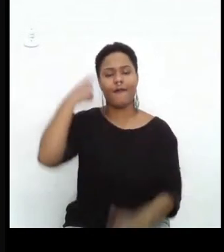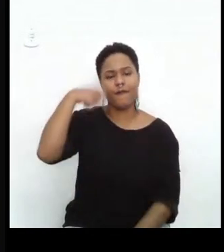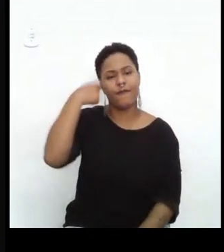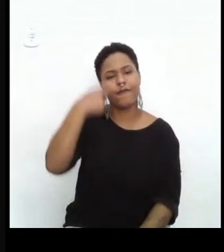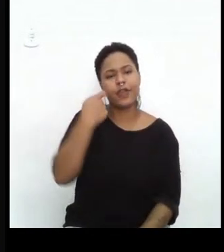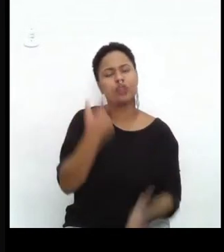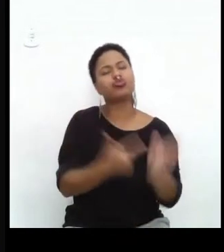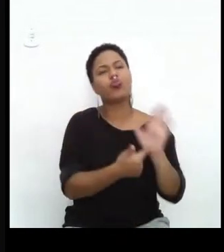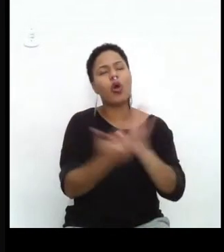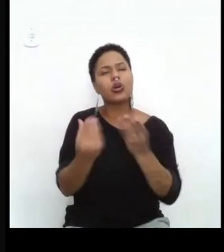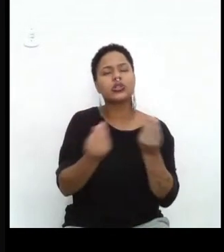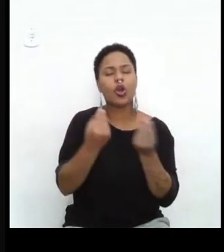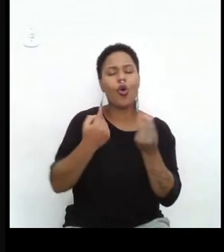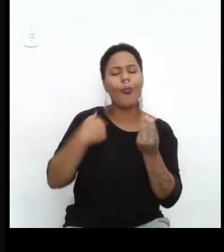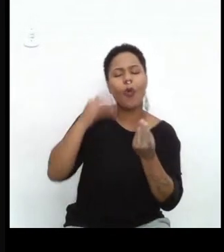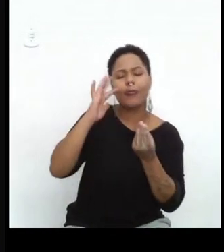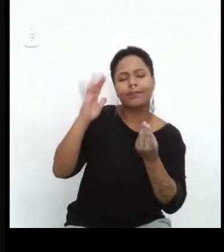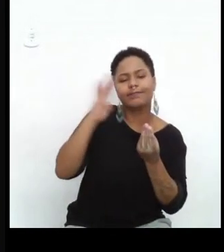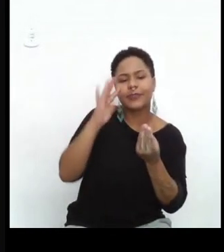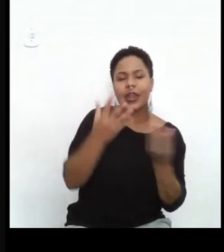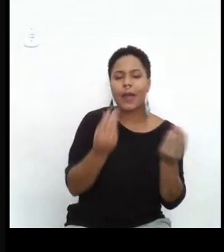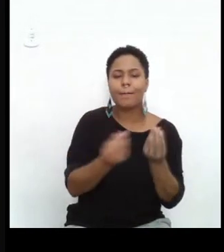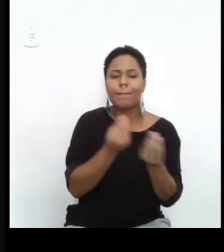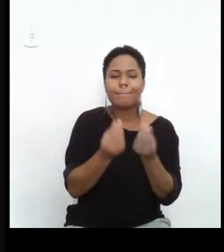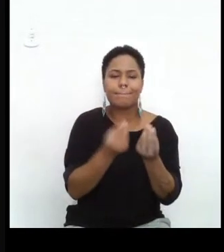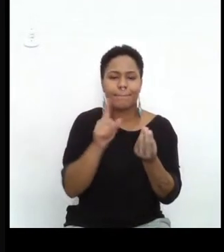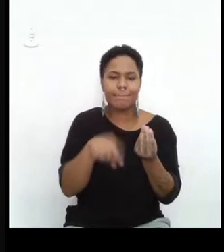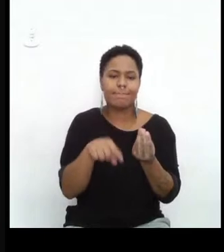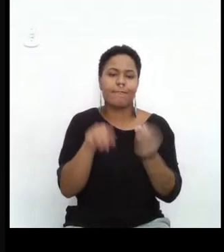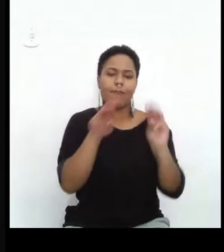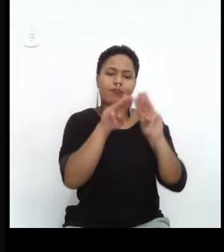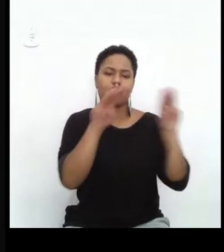aug available this work a F1